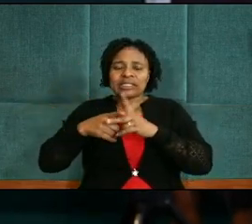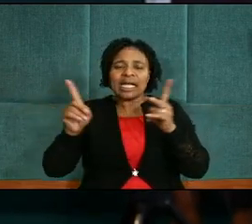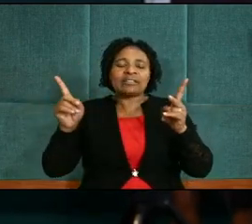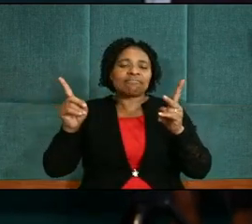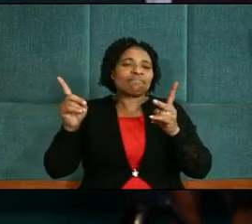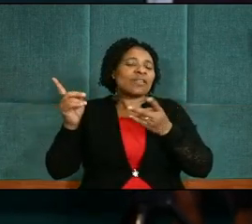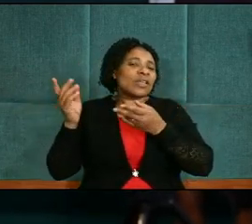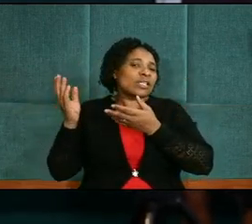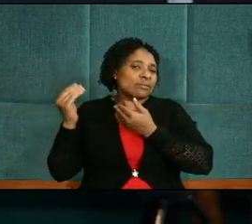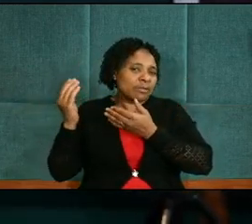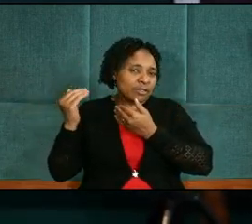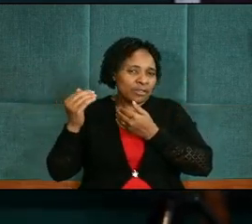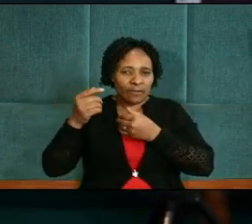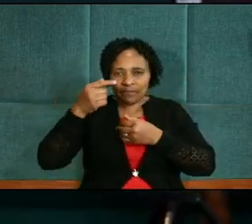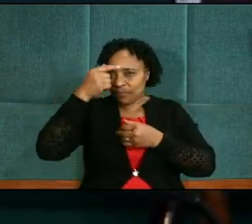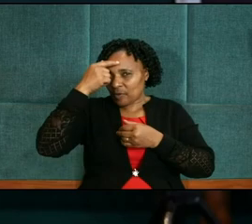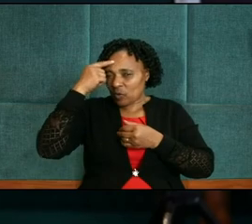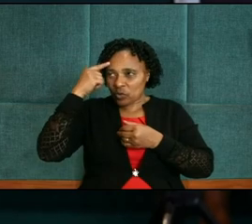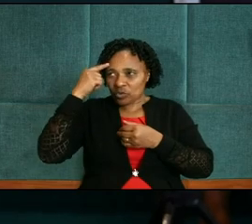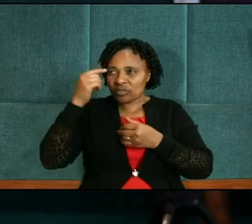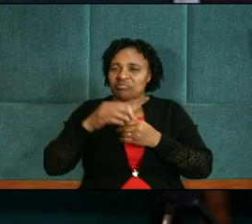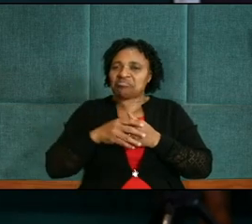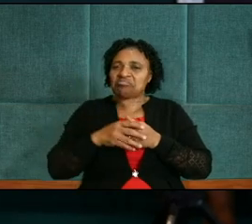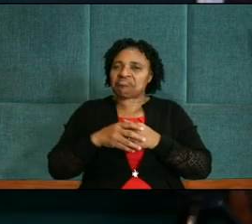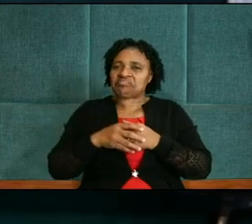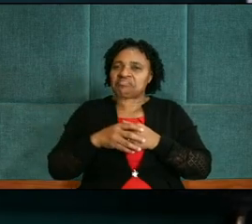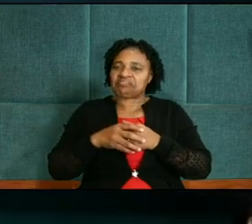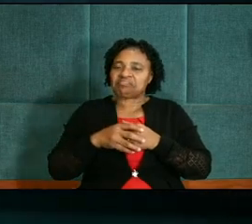because the prerequisite is there.